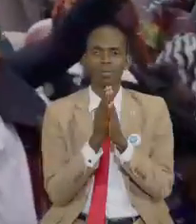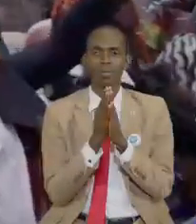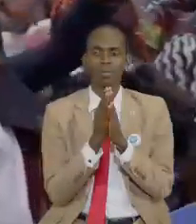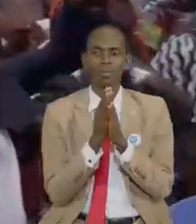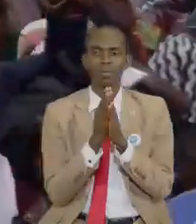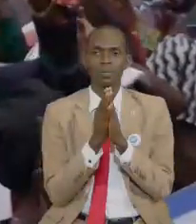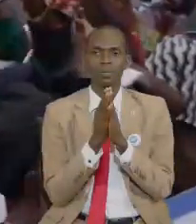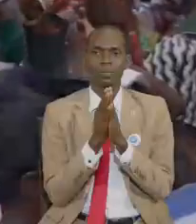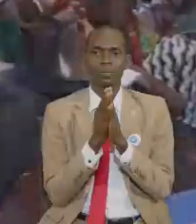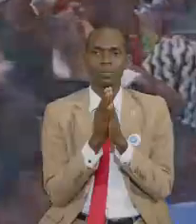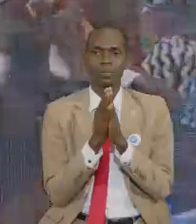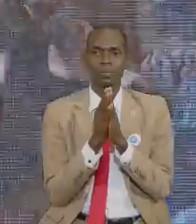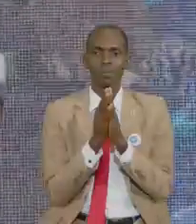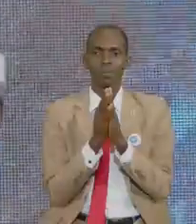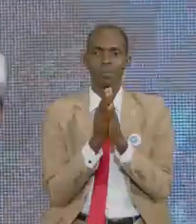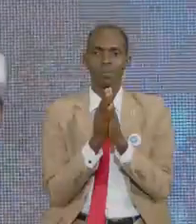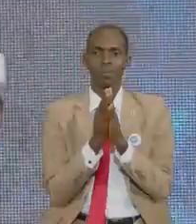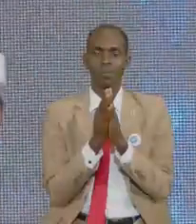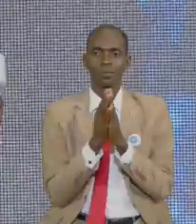Maintenant, le francophone.